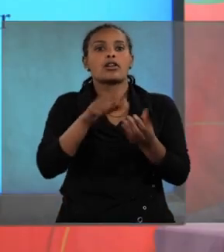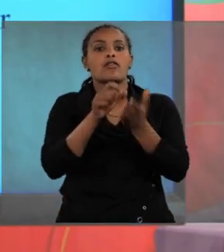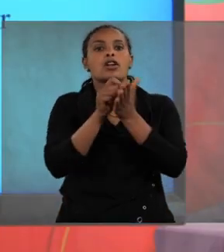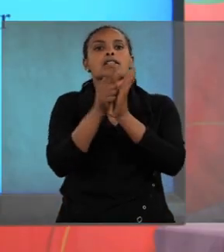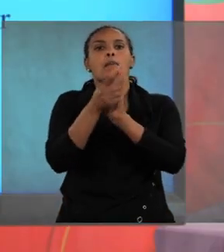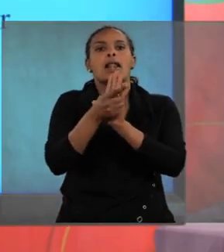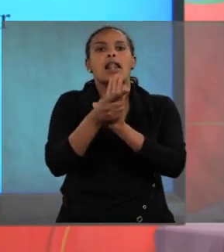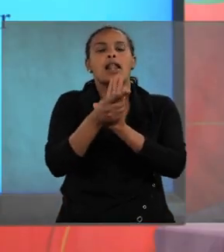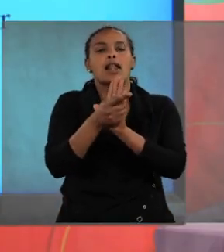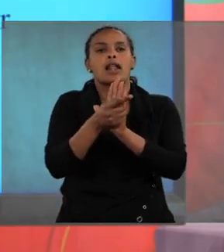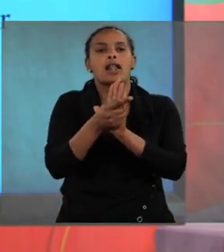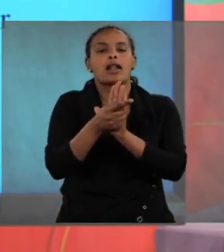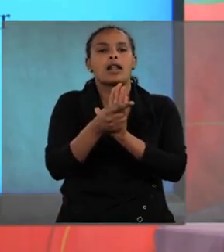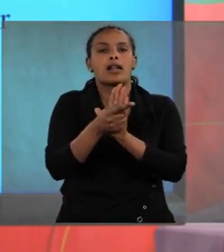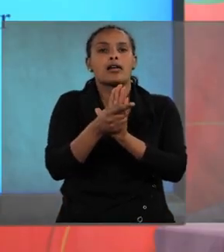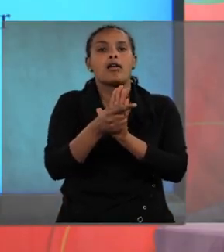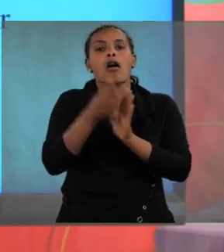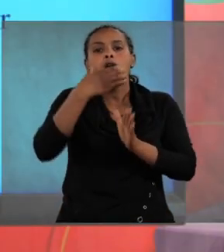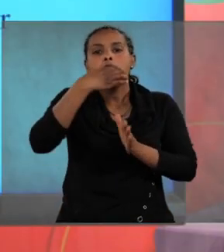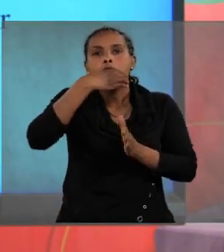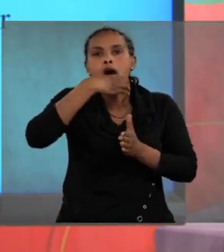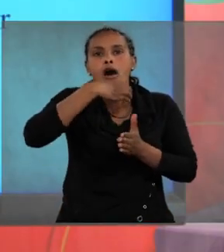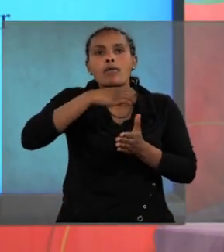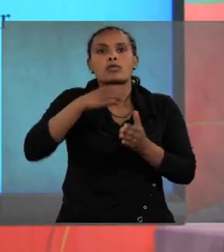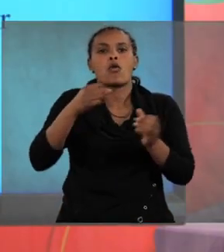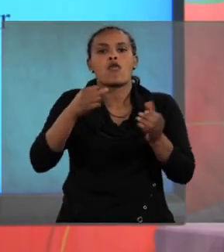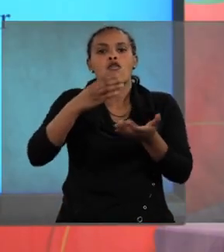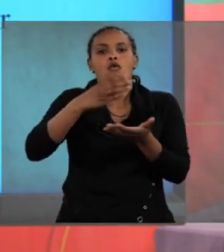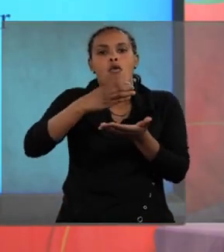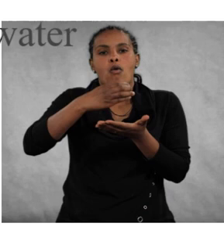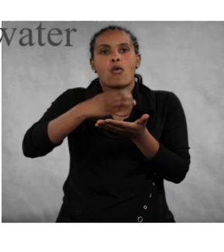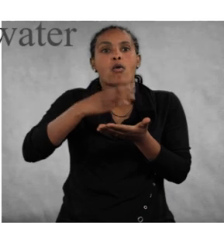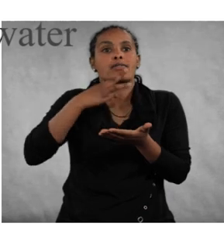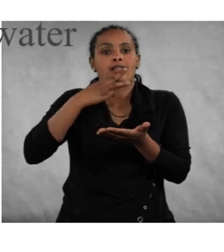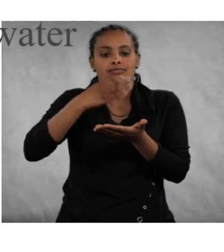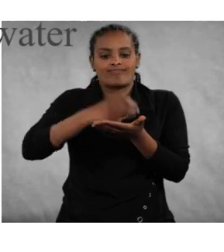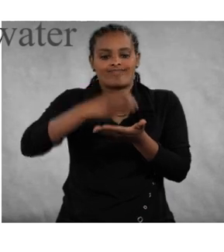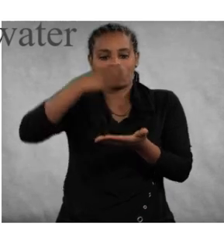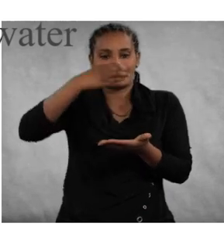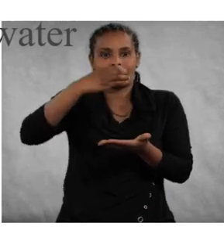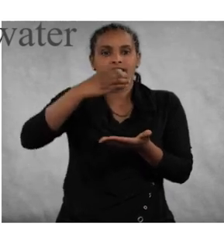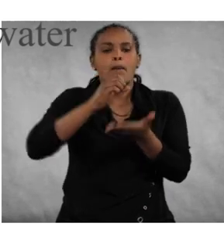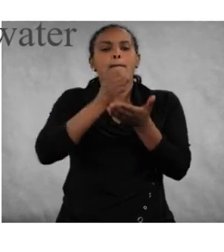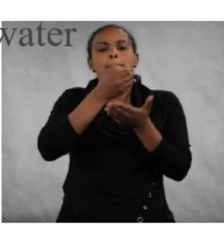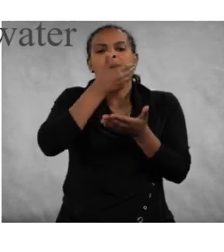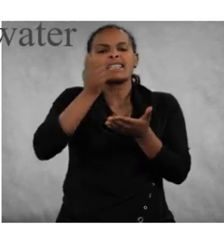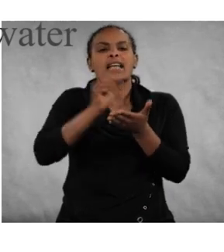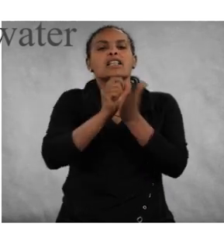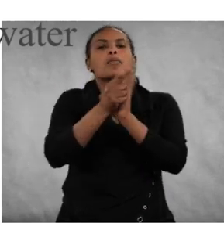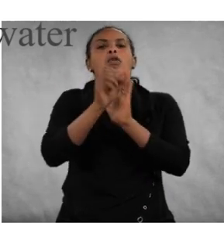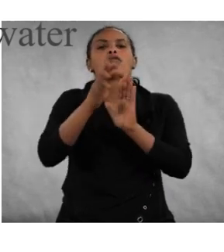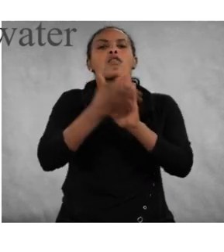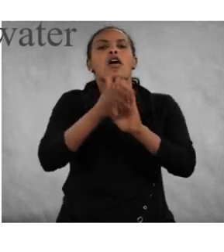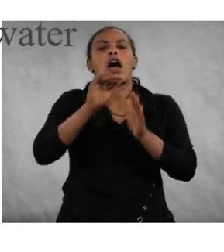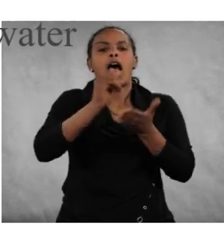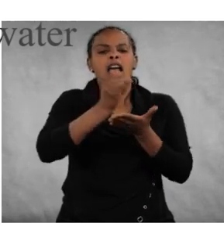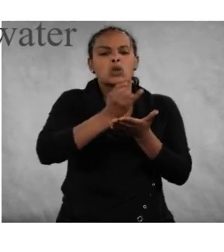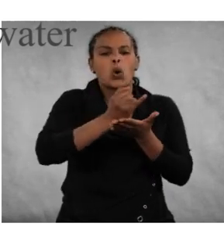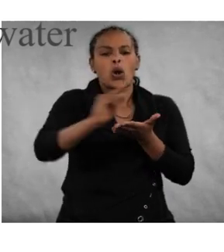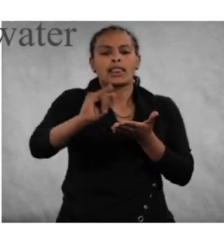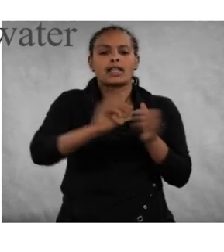For example, thermos of water. This is the best example of